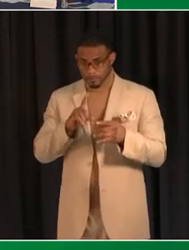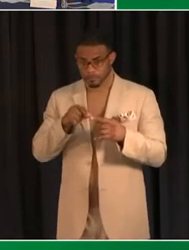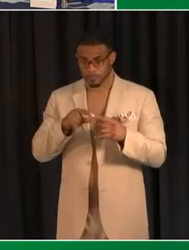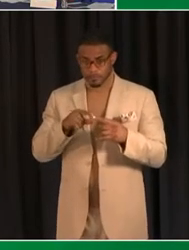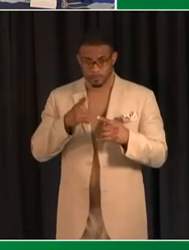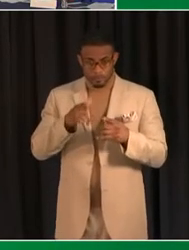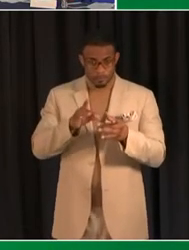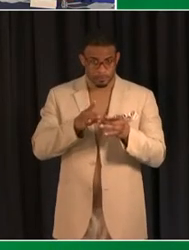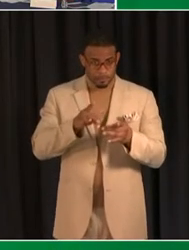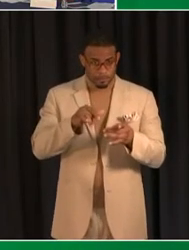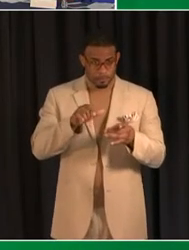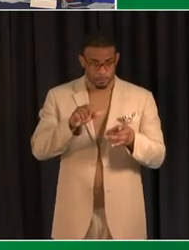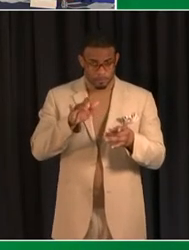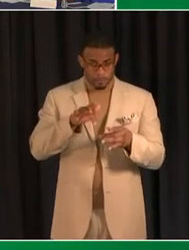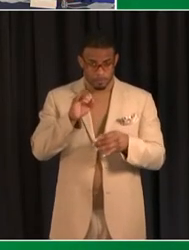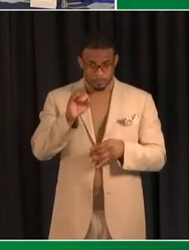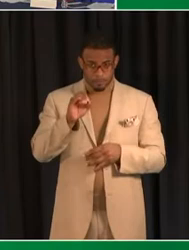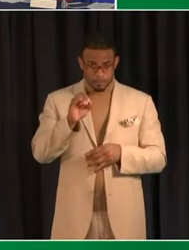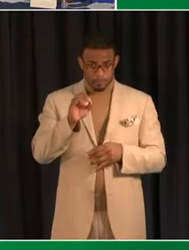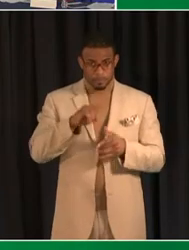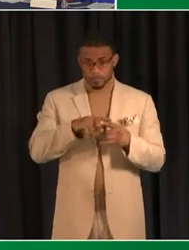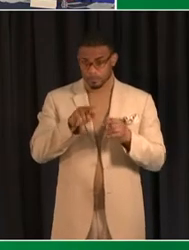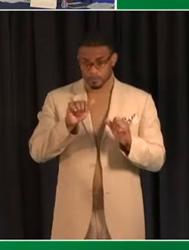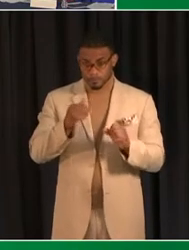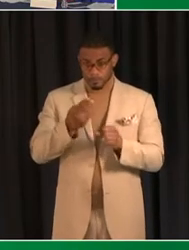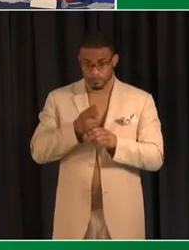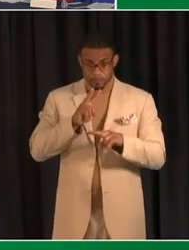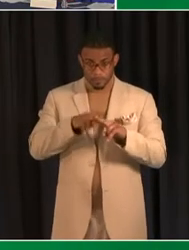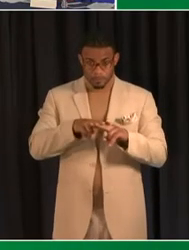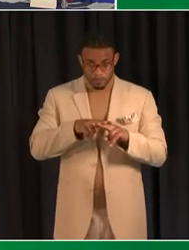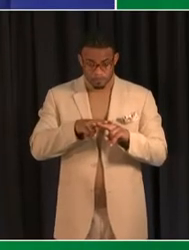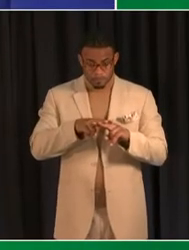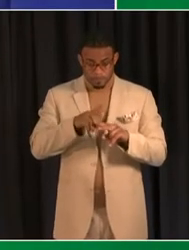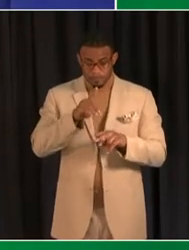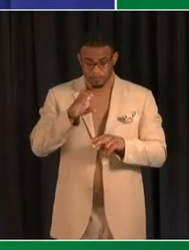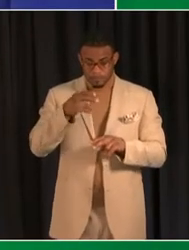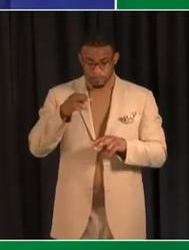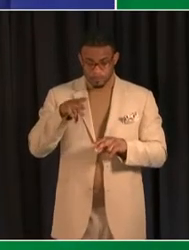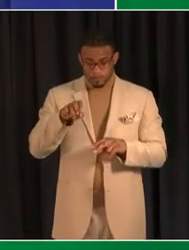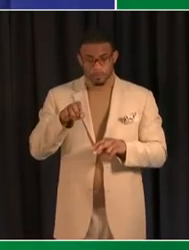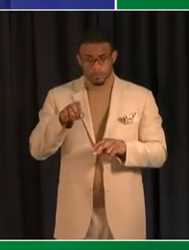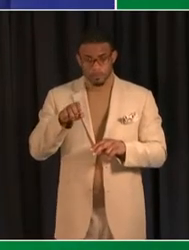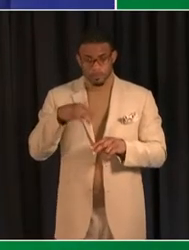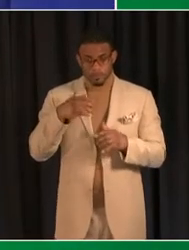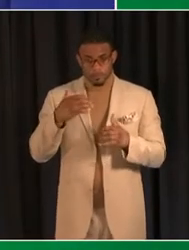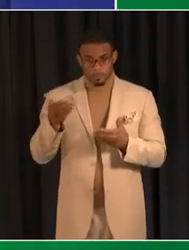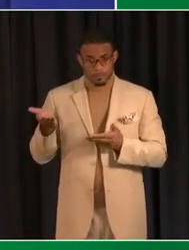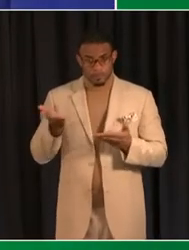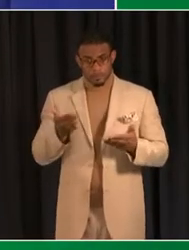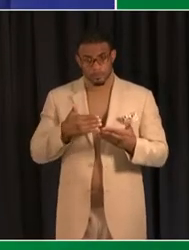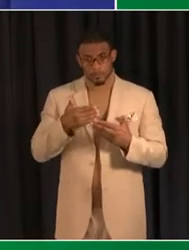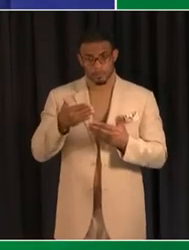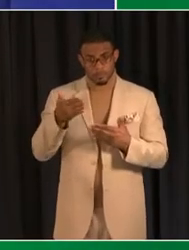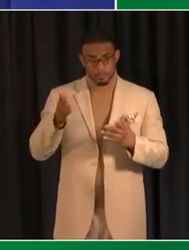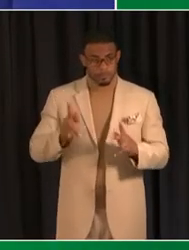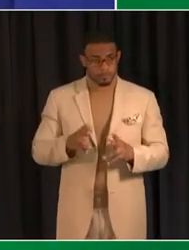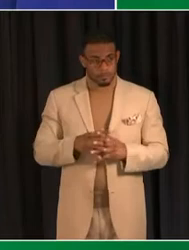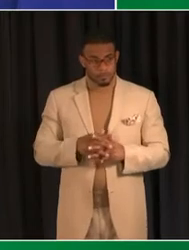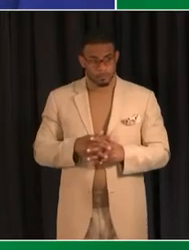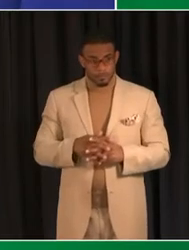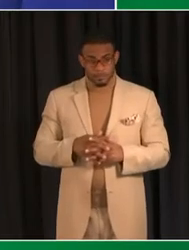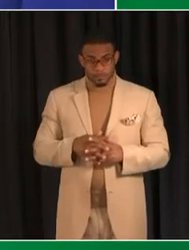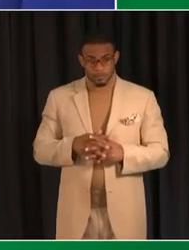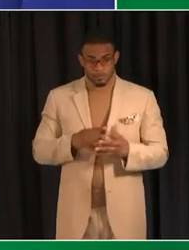comments about what you've said, so you can press 0 or you can use the hashtag DCHope. And I want to bring in our next